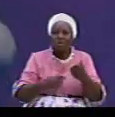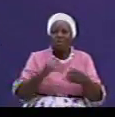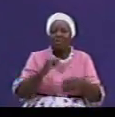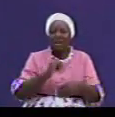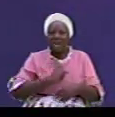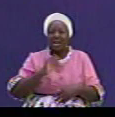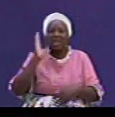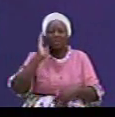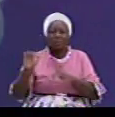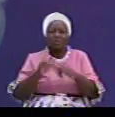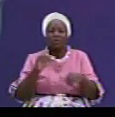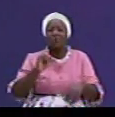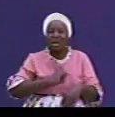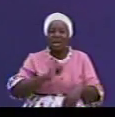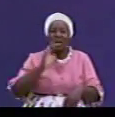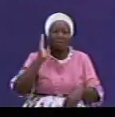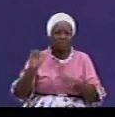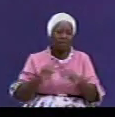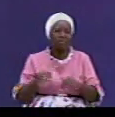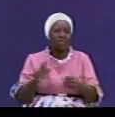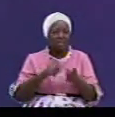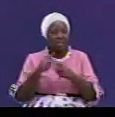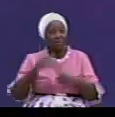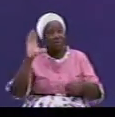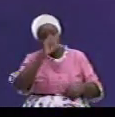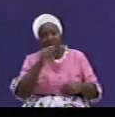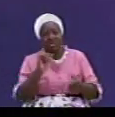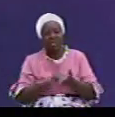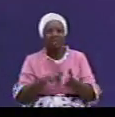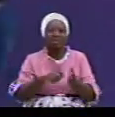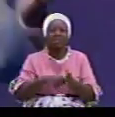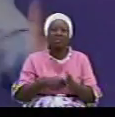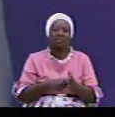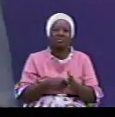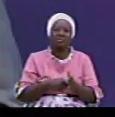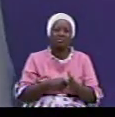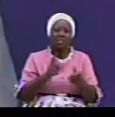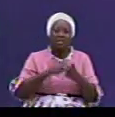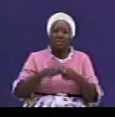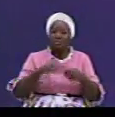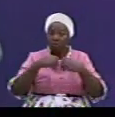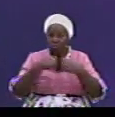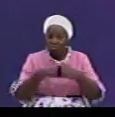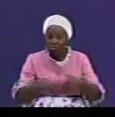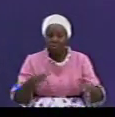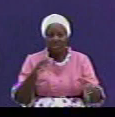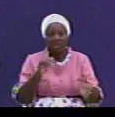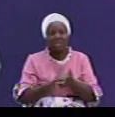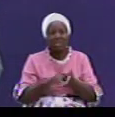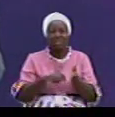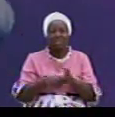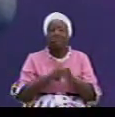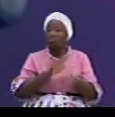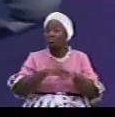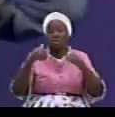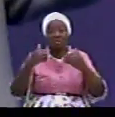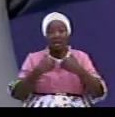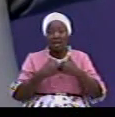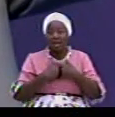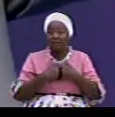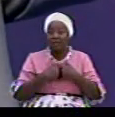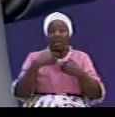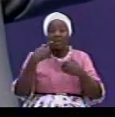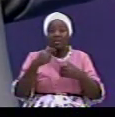do. Then you miss the key. Then you lose the key. You don't have the